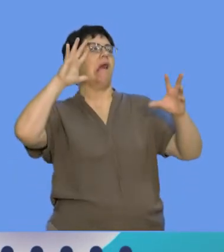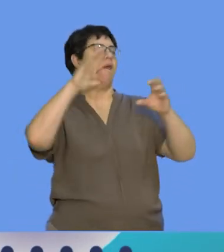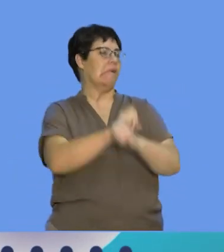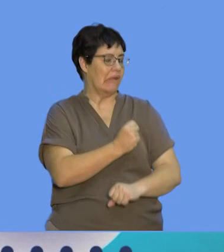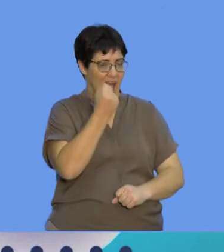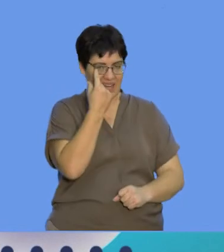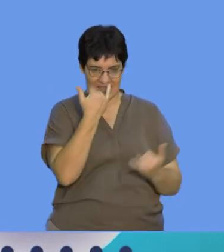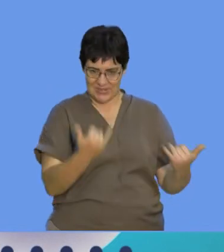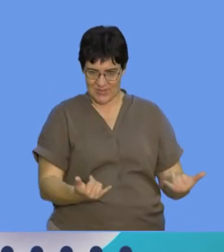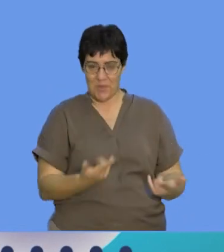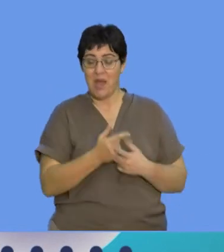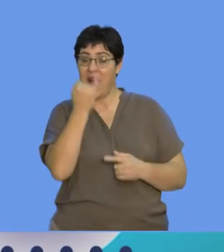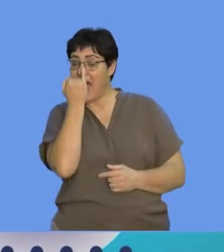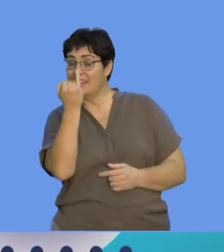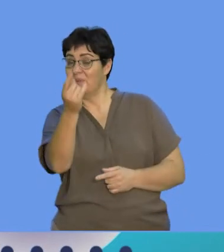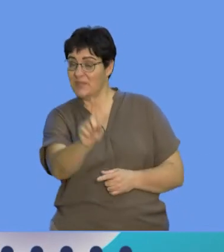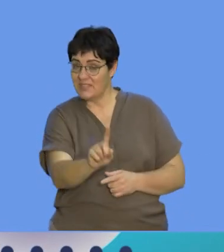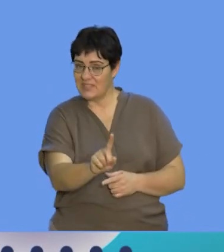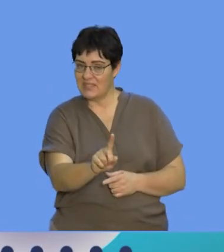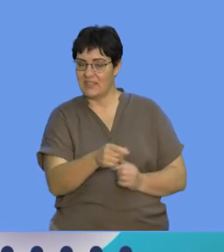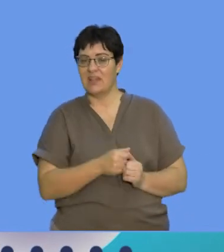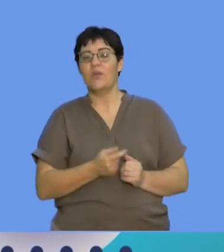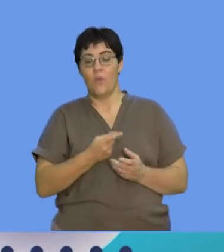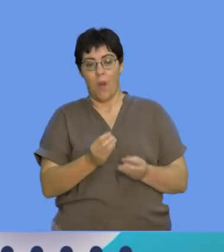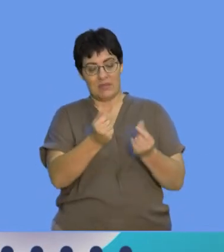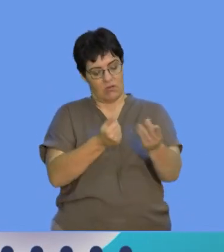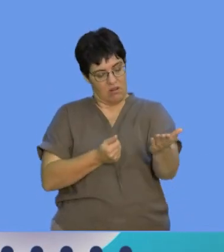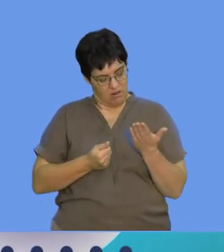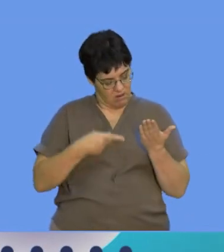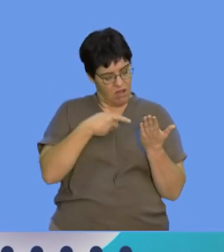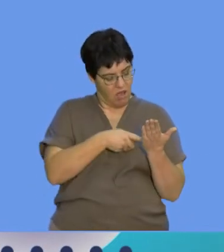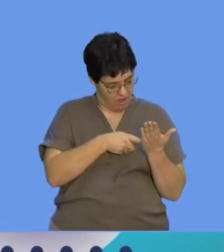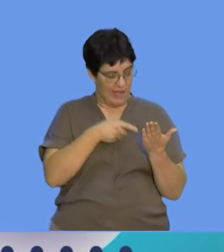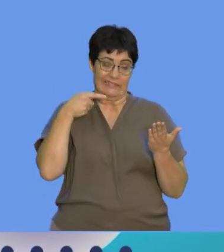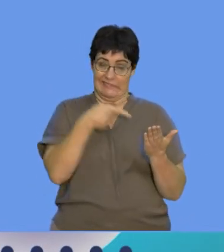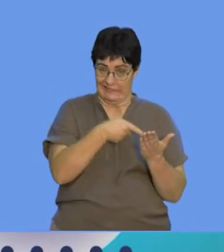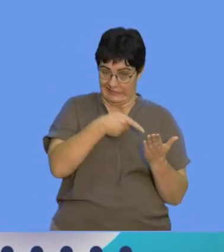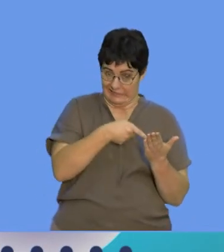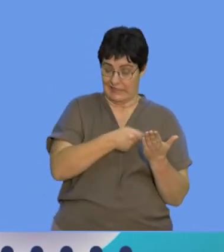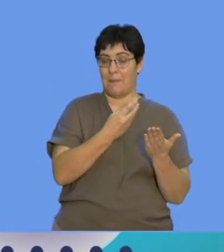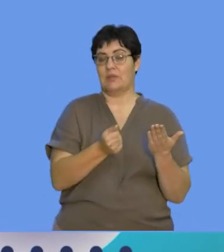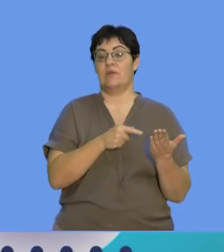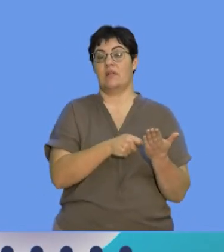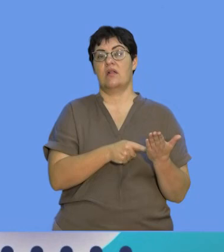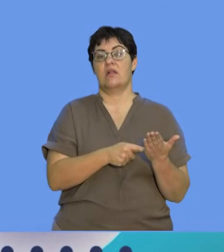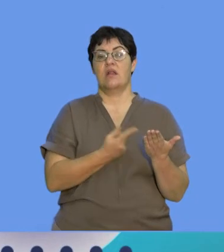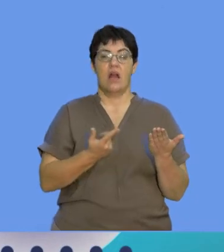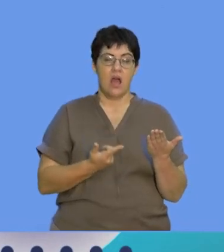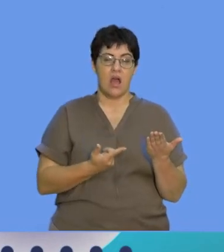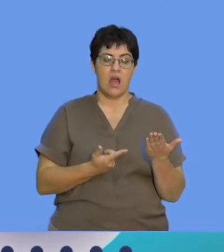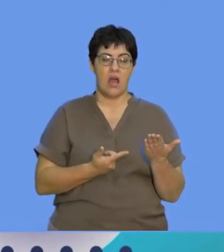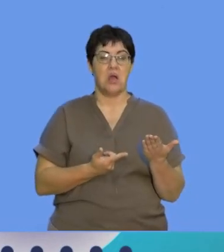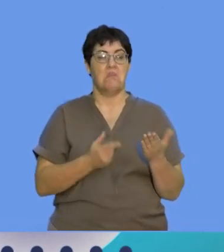idea is to also, given a material, you must be able to say, okay, this material, is it a pure substance